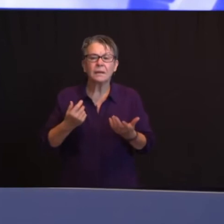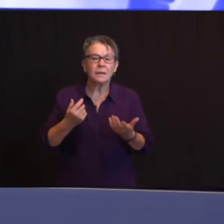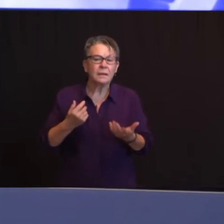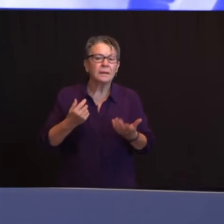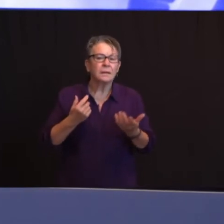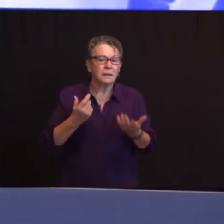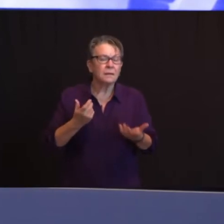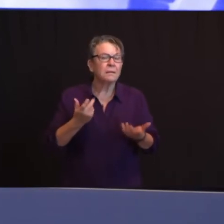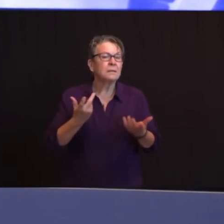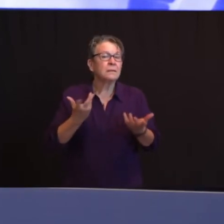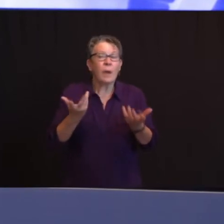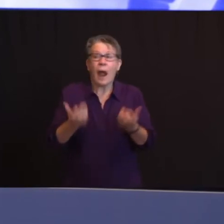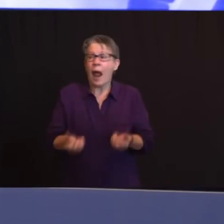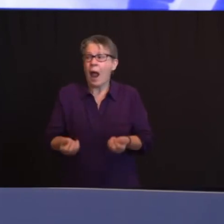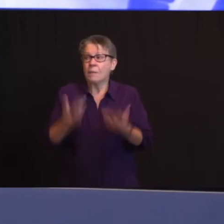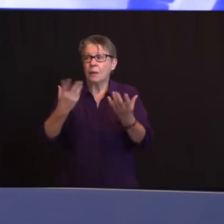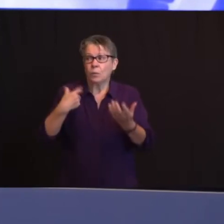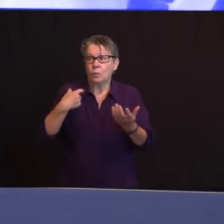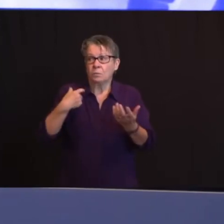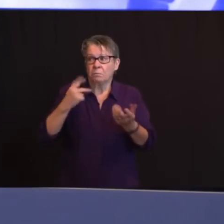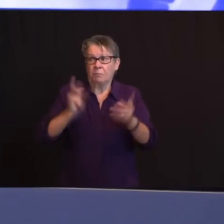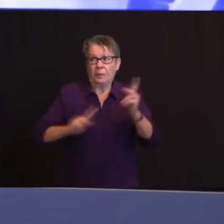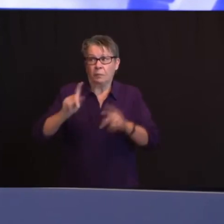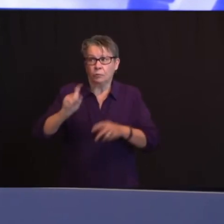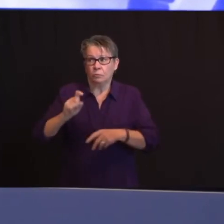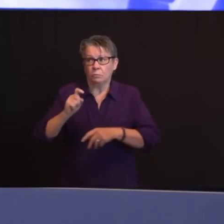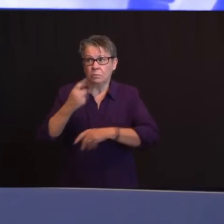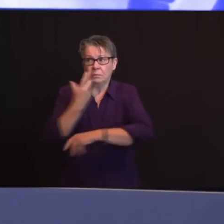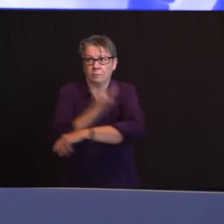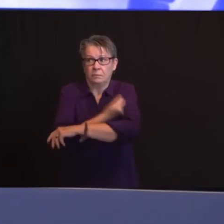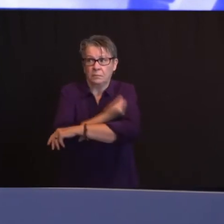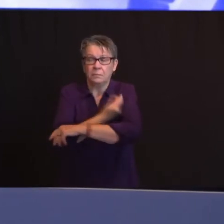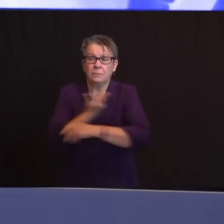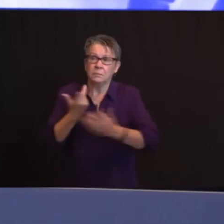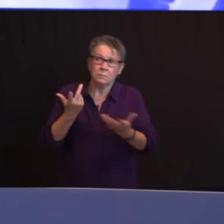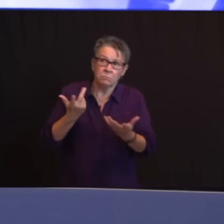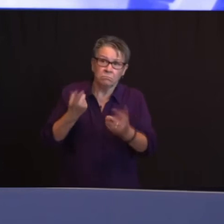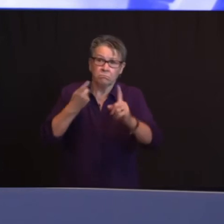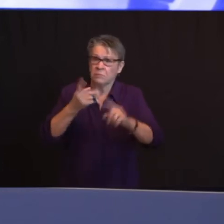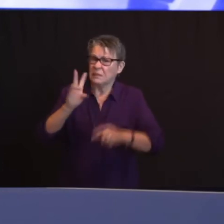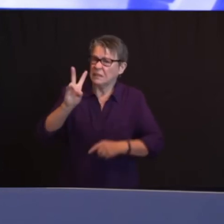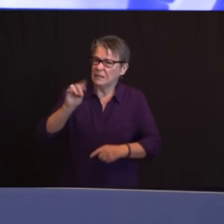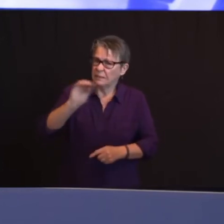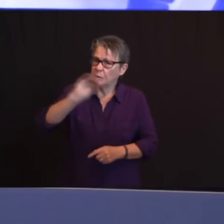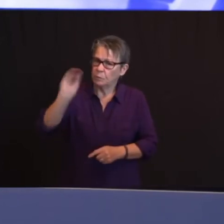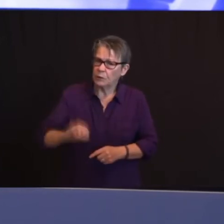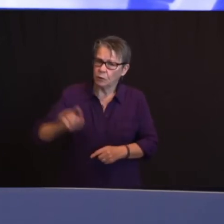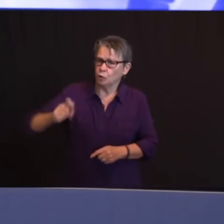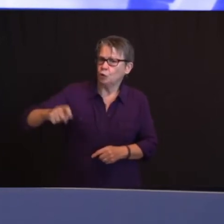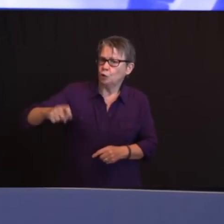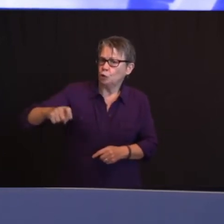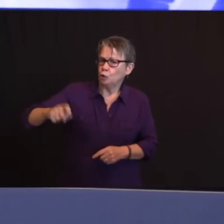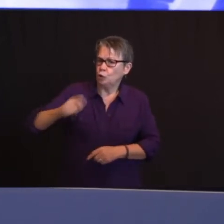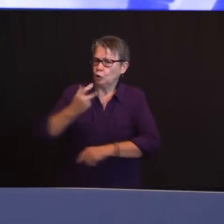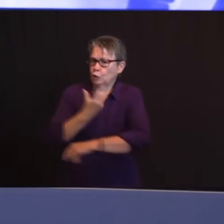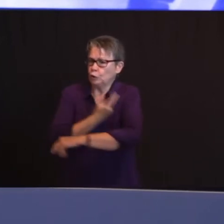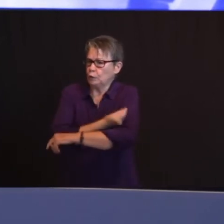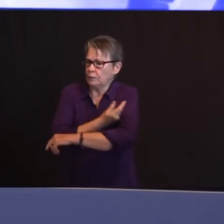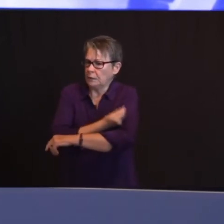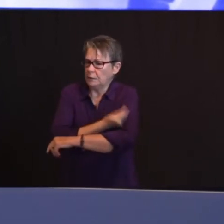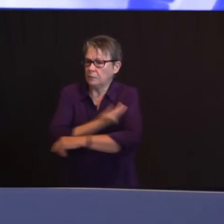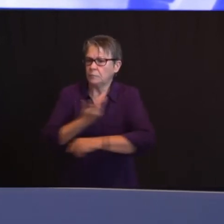get by reimbursement. I think at a future presser, it'd be good to do a whole vaccination, and I can show you